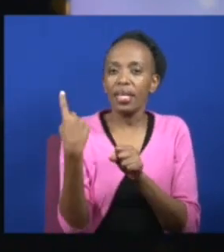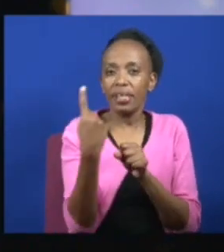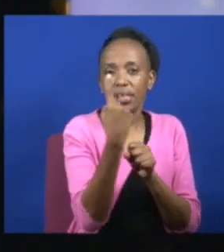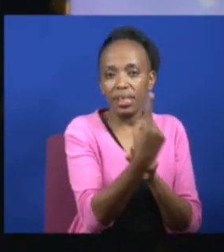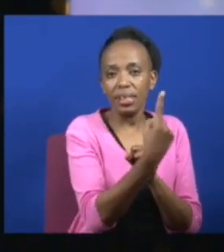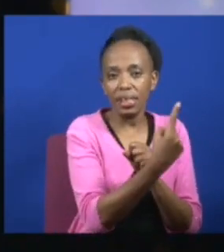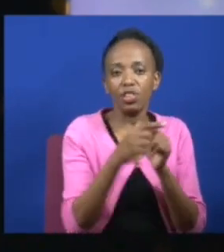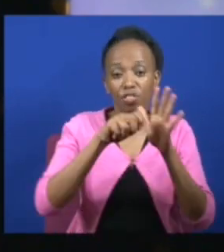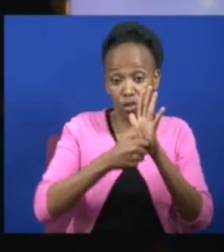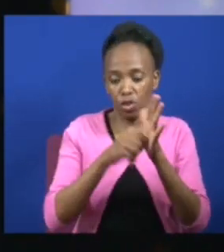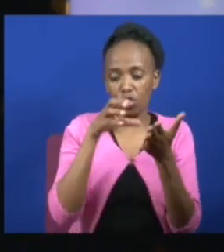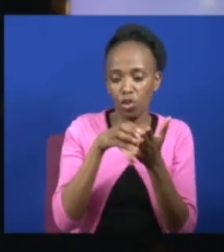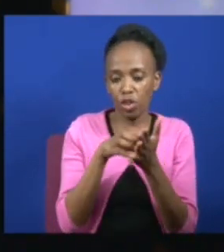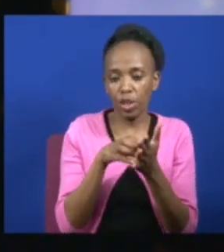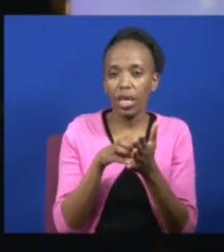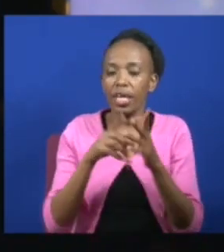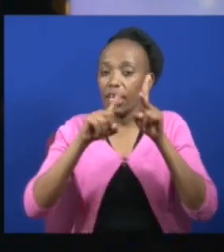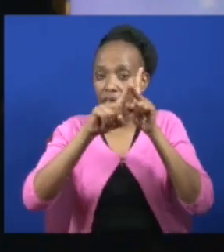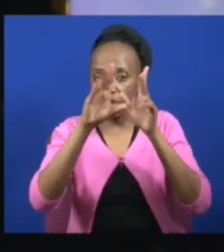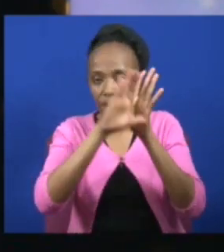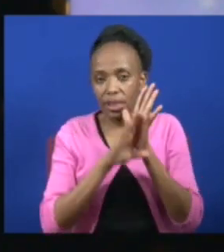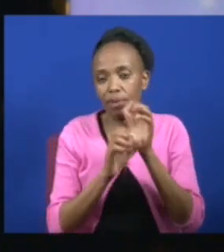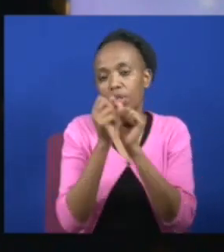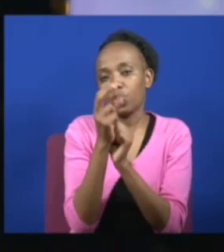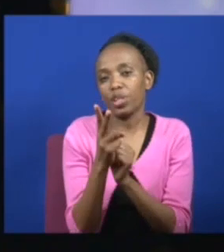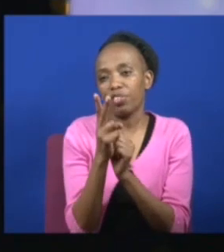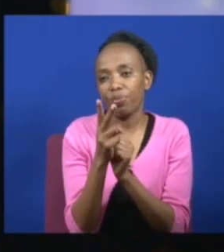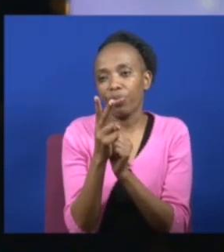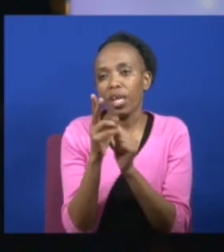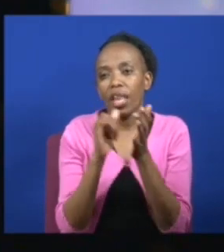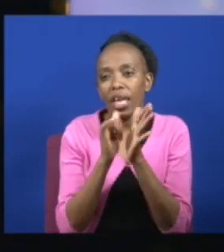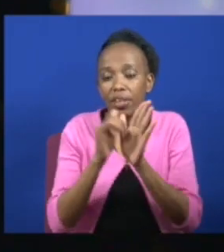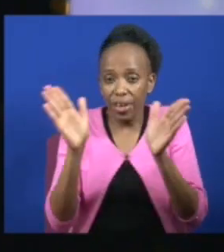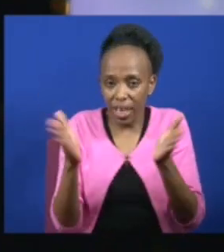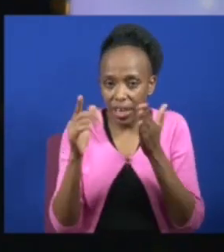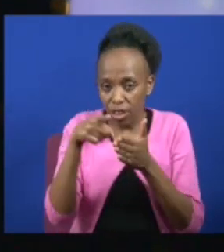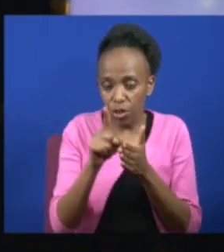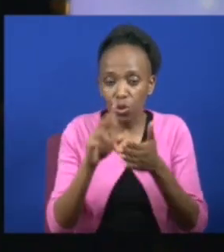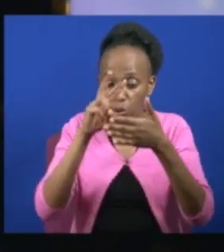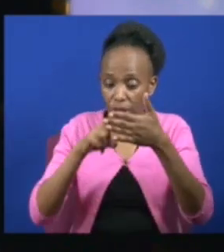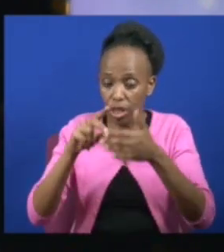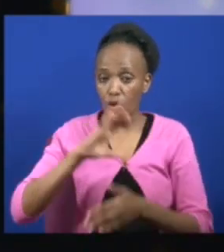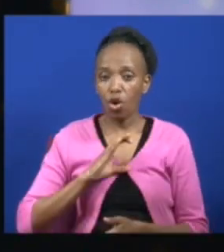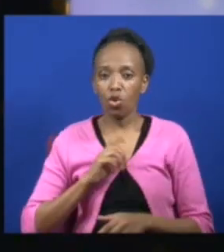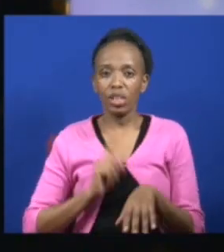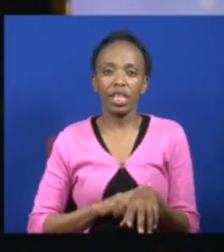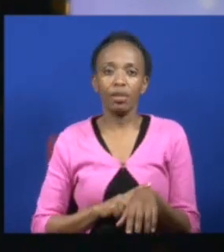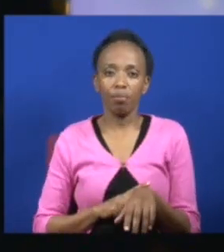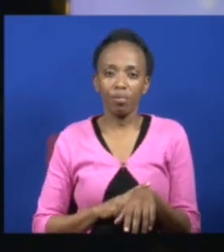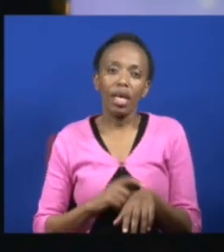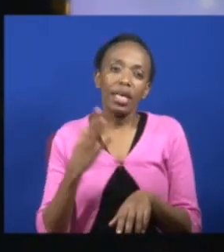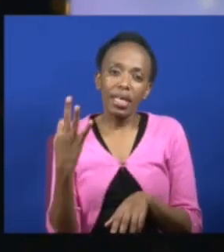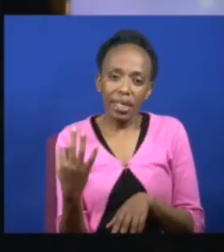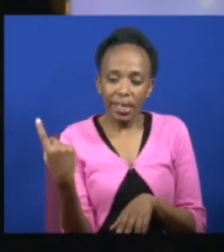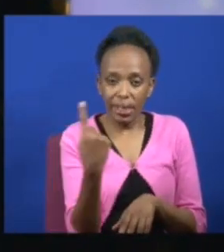of these lockdowns. In Exodus chapter 12, which I will encourage you to read in your own time,